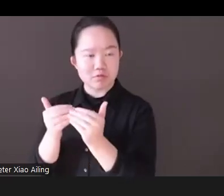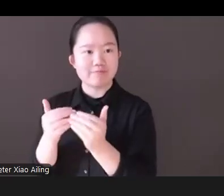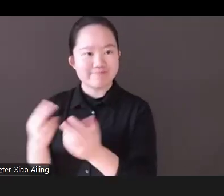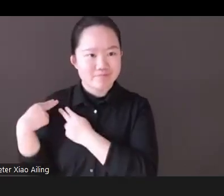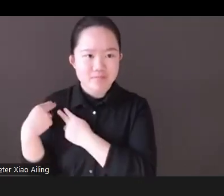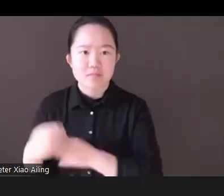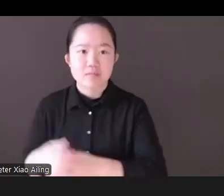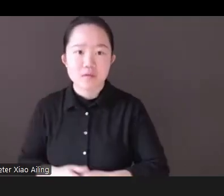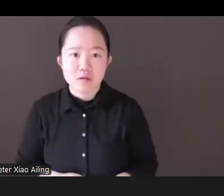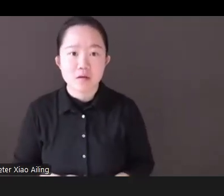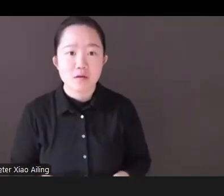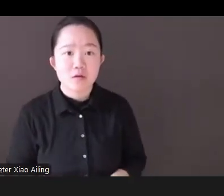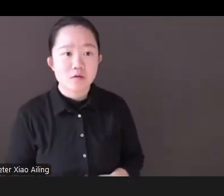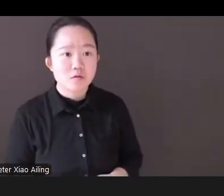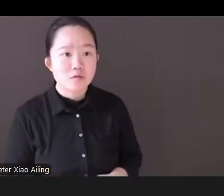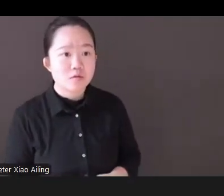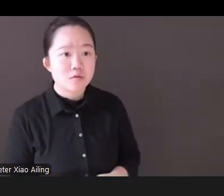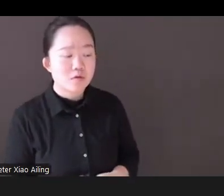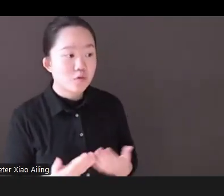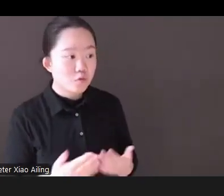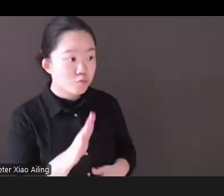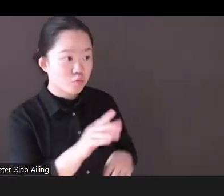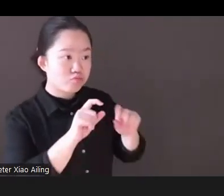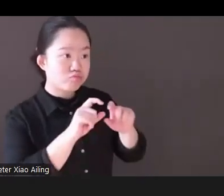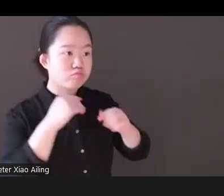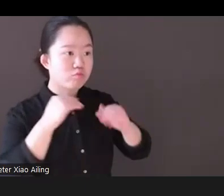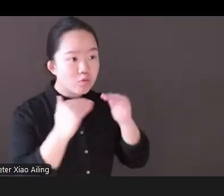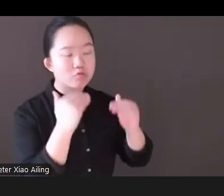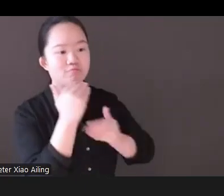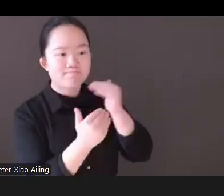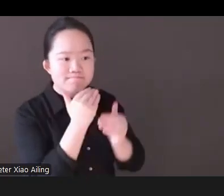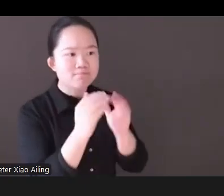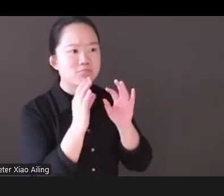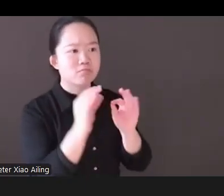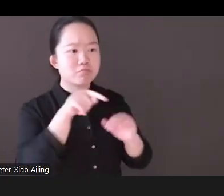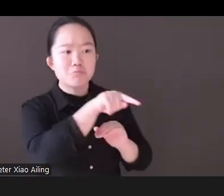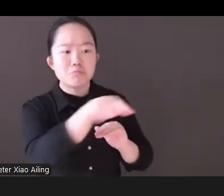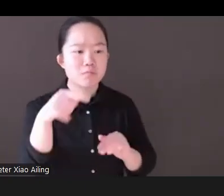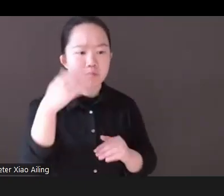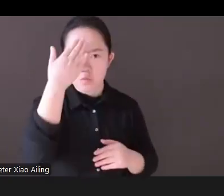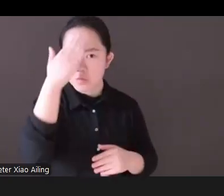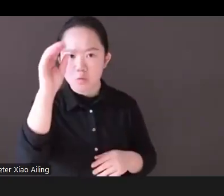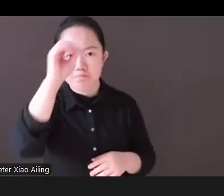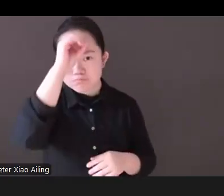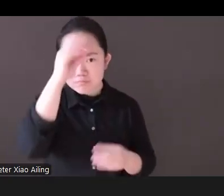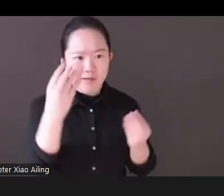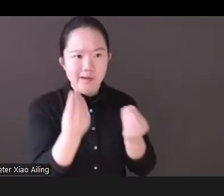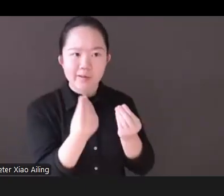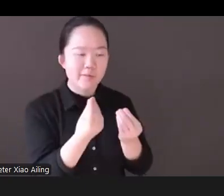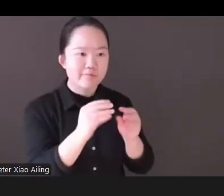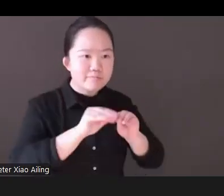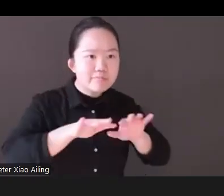for those who don't know? Yeah, and we have been doing supervision with both public and private sectors since 2014, I